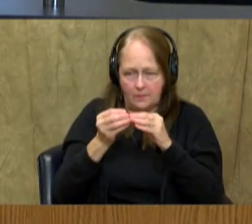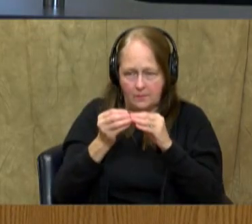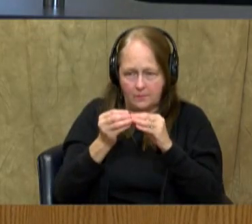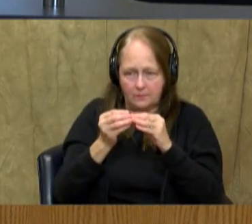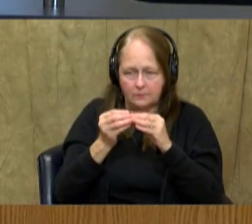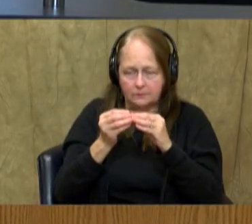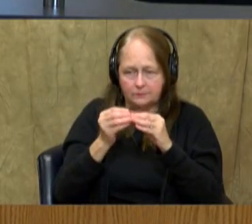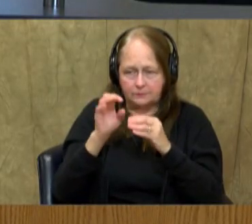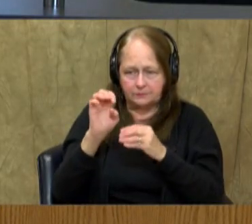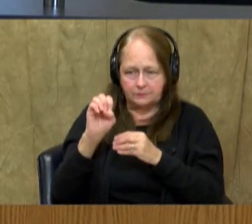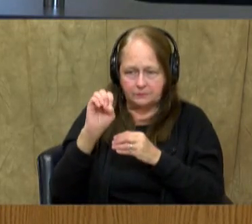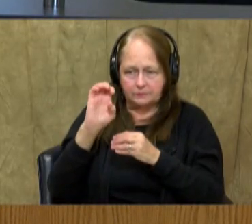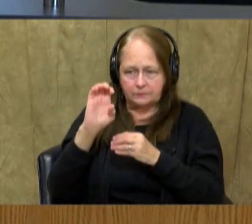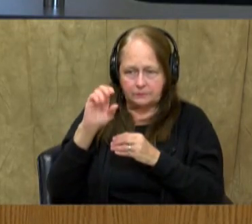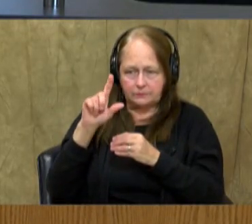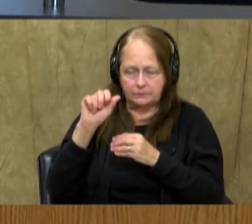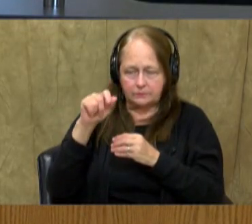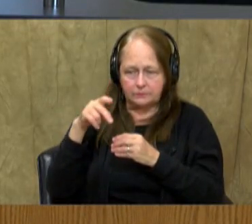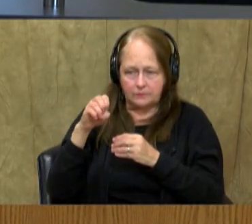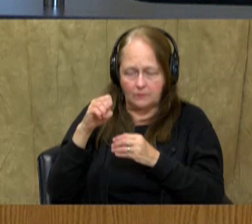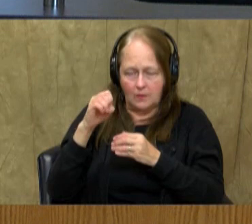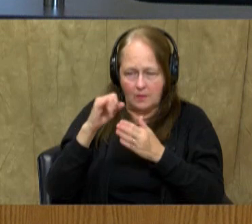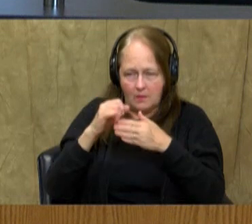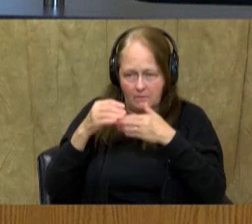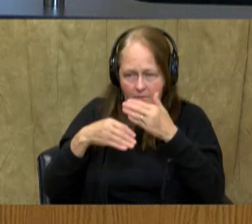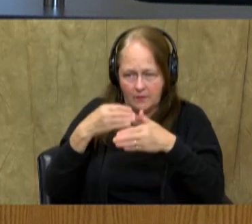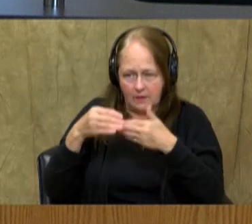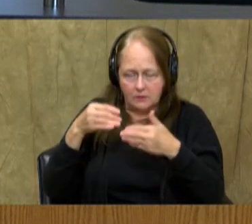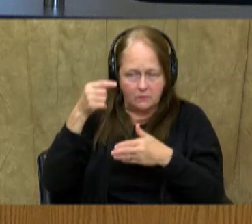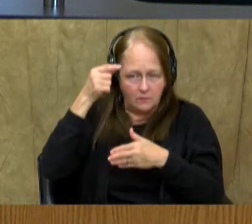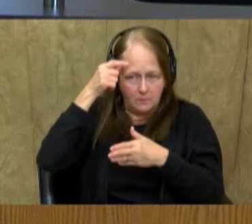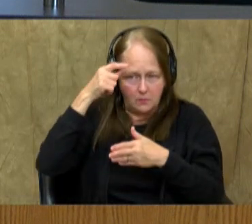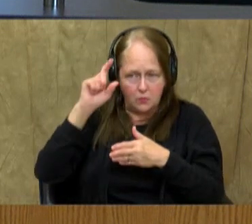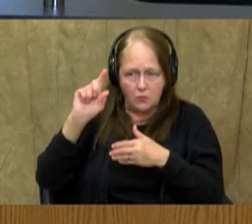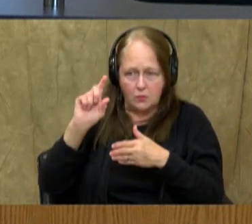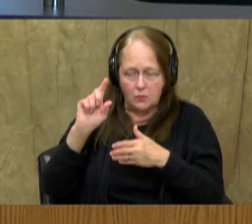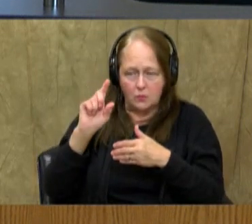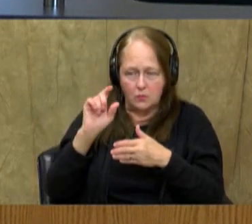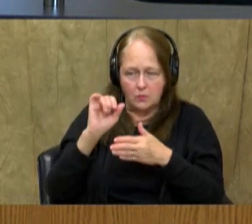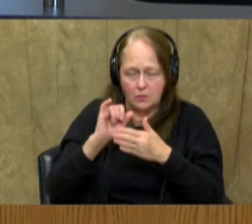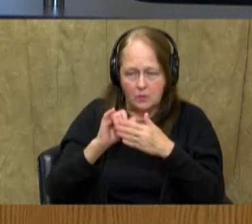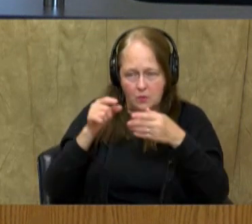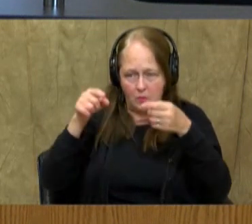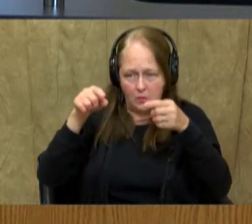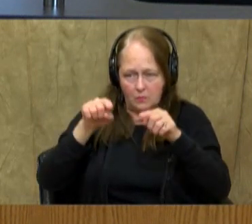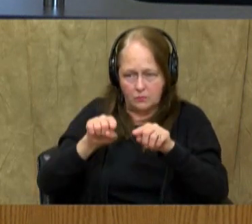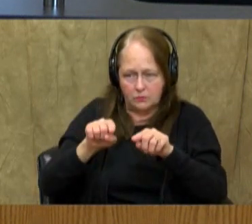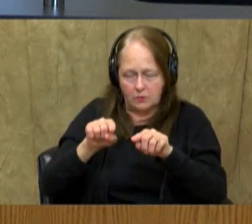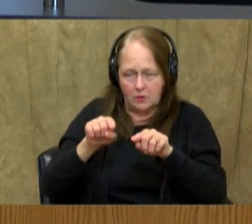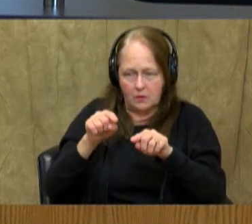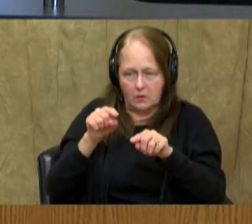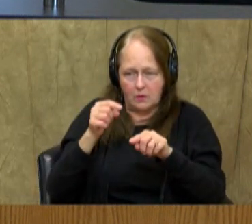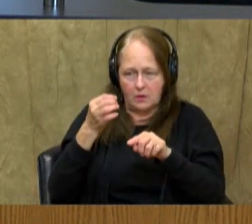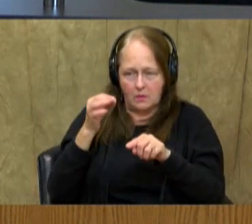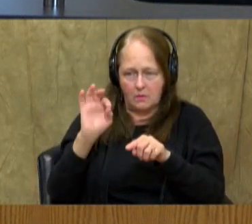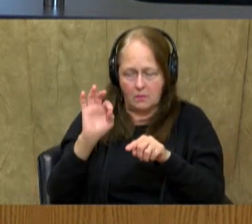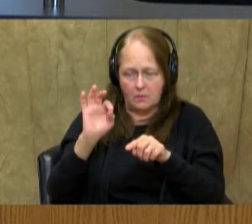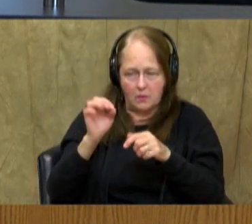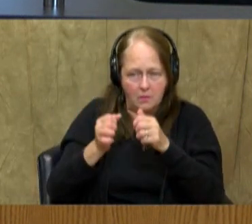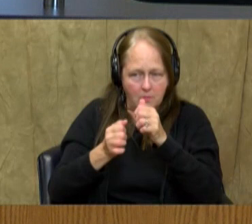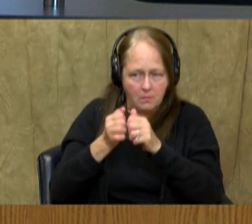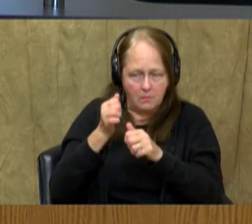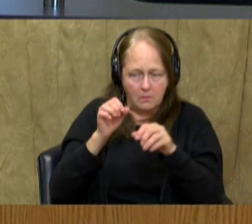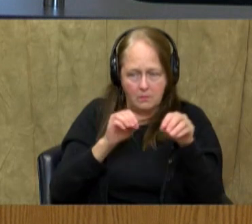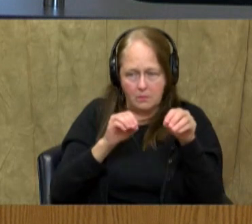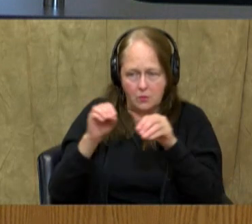eclipses. The phases of the moon is a result of the